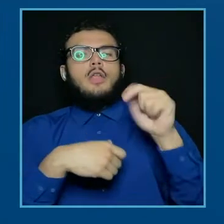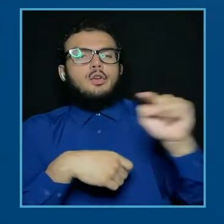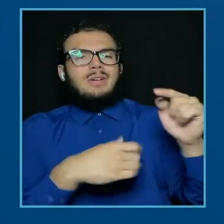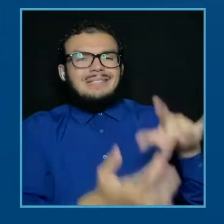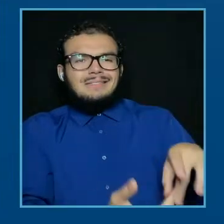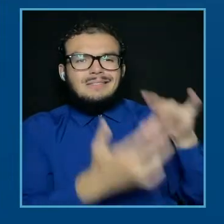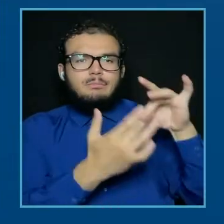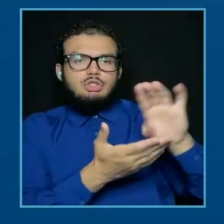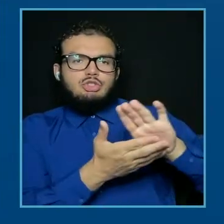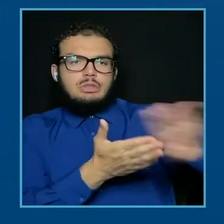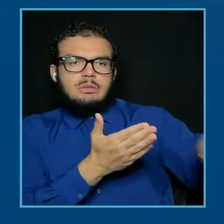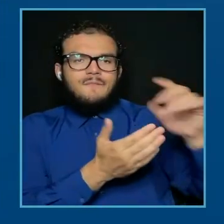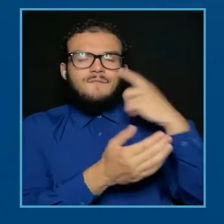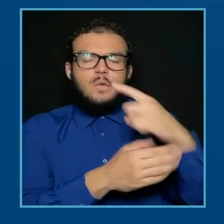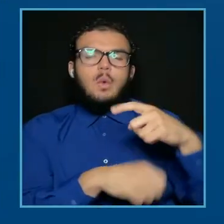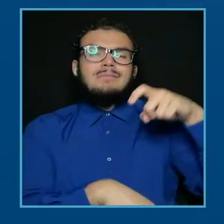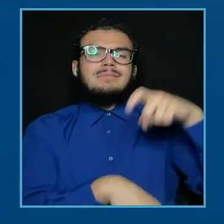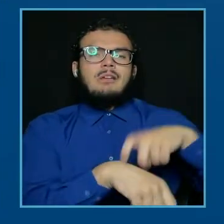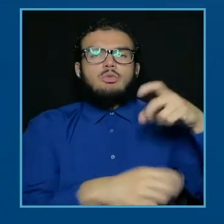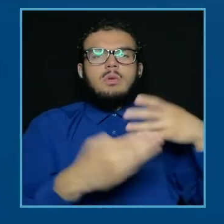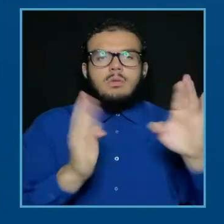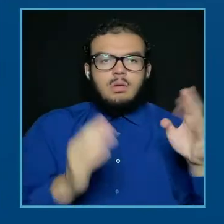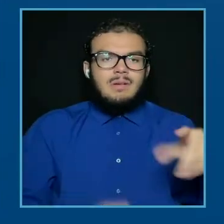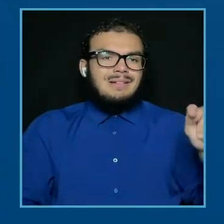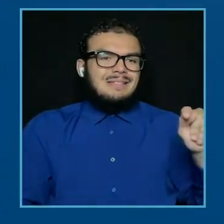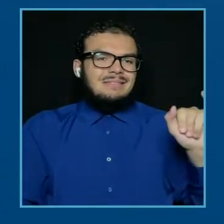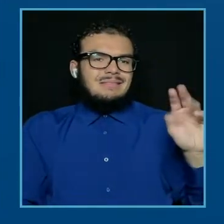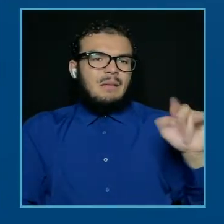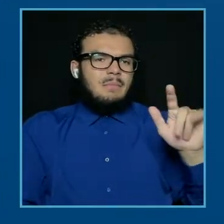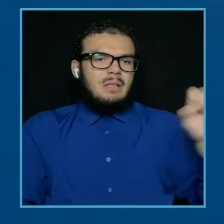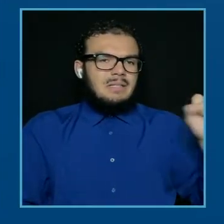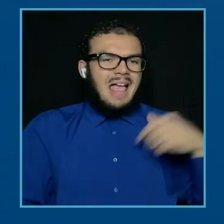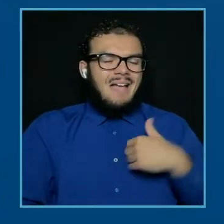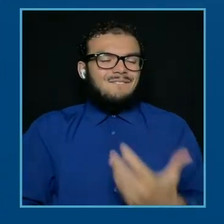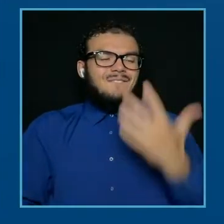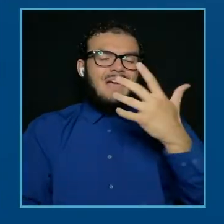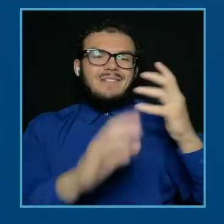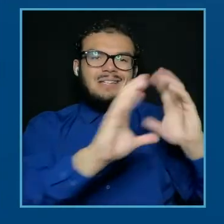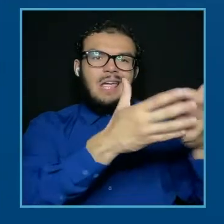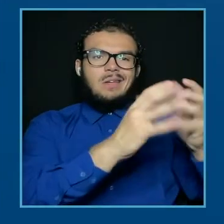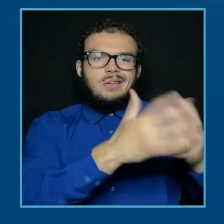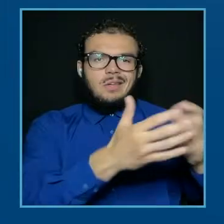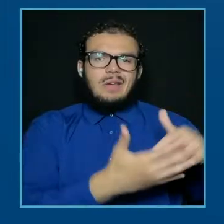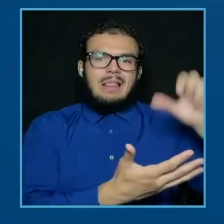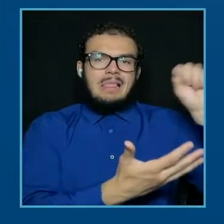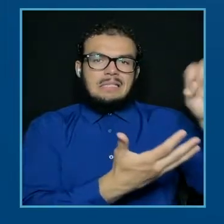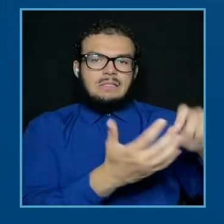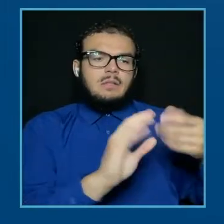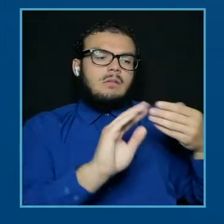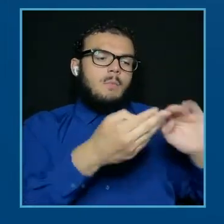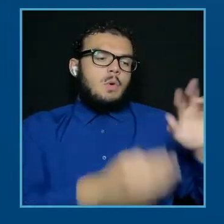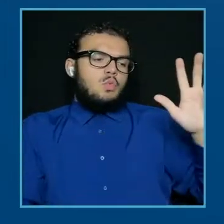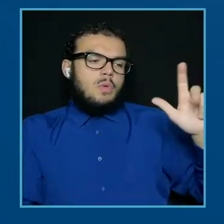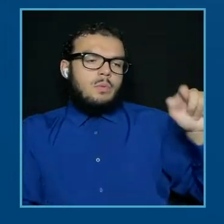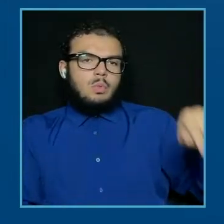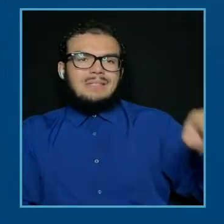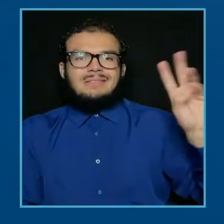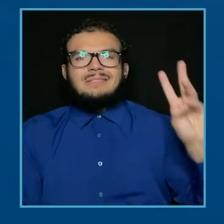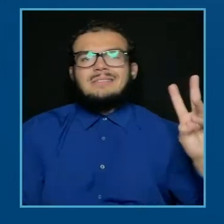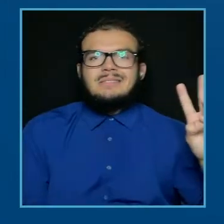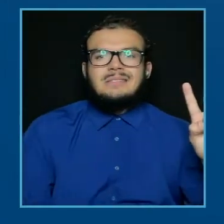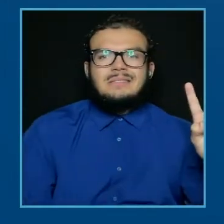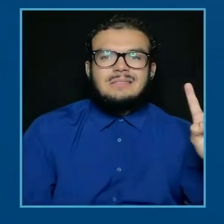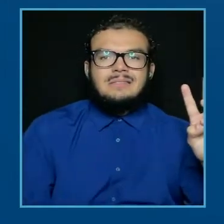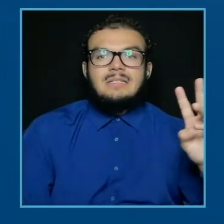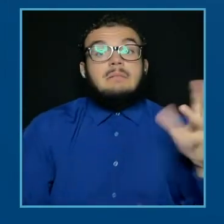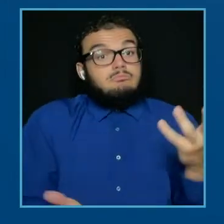general timeliness requirement are those that come within the 5 categories listed in 23.6. This is what it's like to be a parliamentarian.